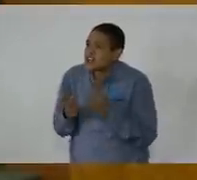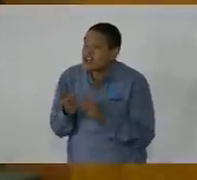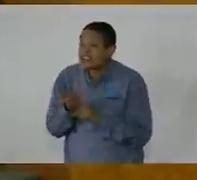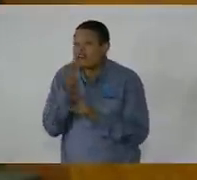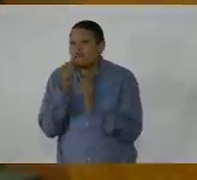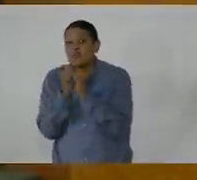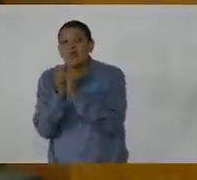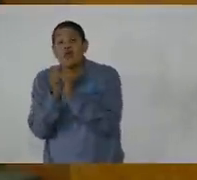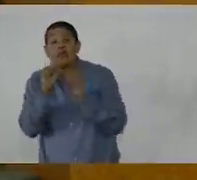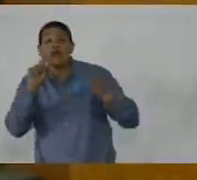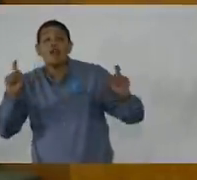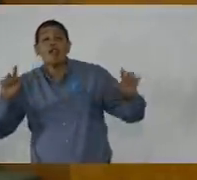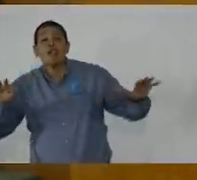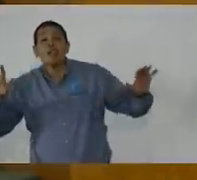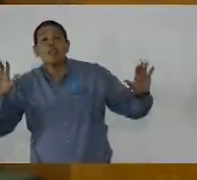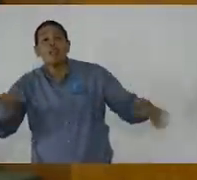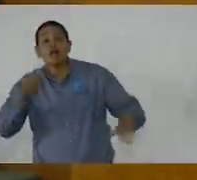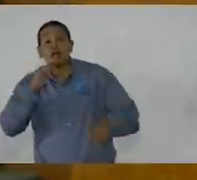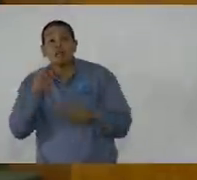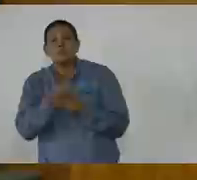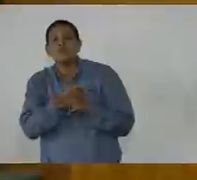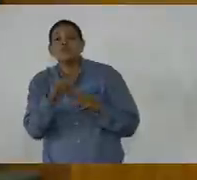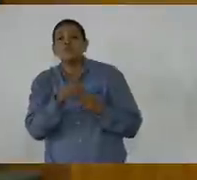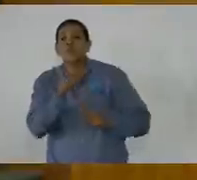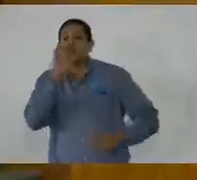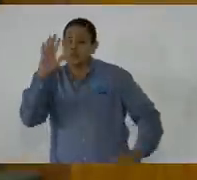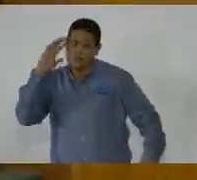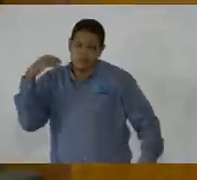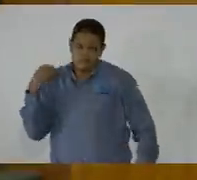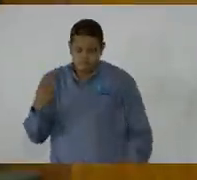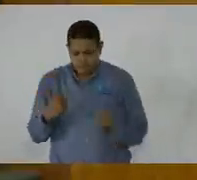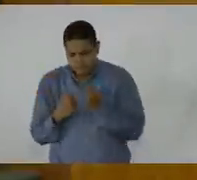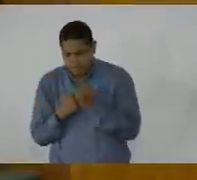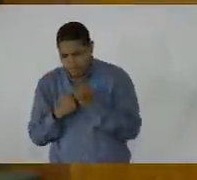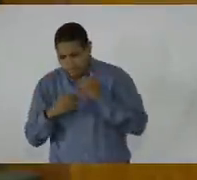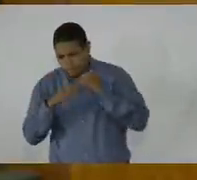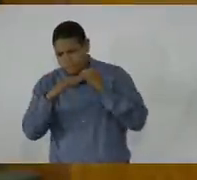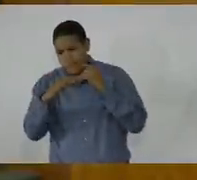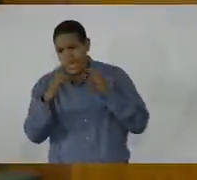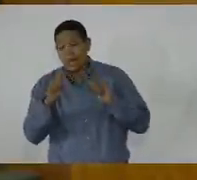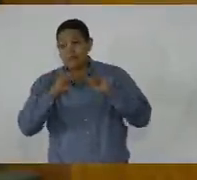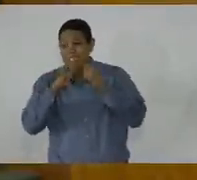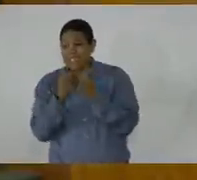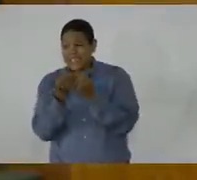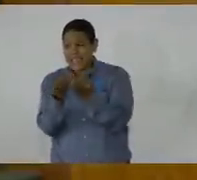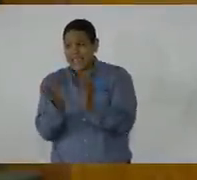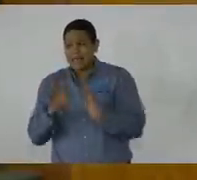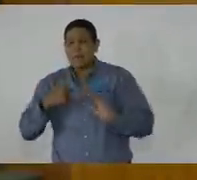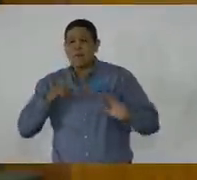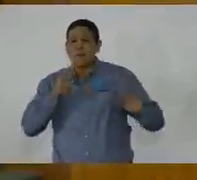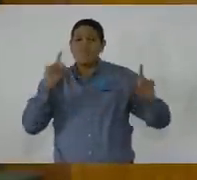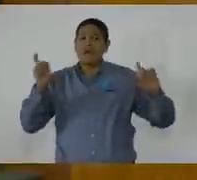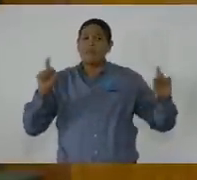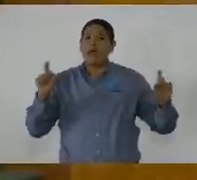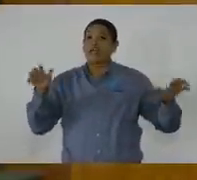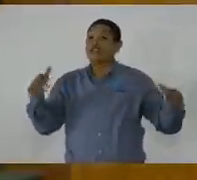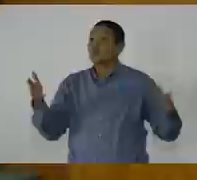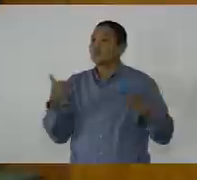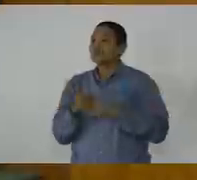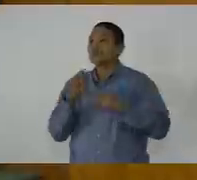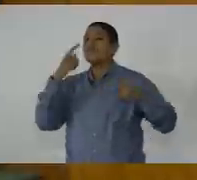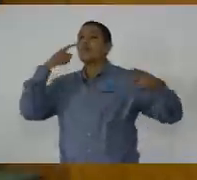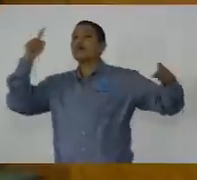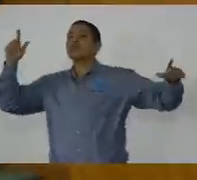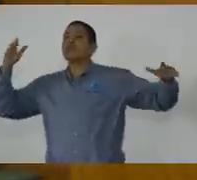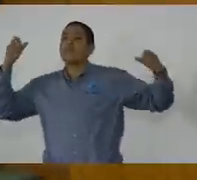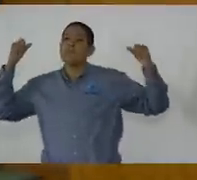together steers the work of the Ministry with very steady hands. As a team, we have managed, Madam Speaker, to achieve